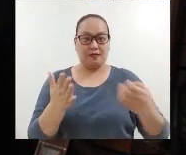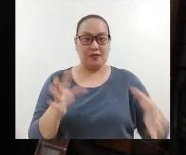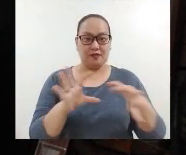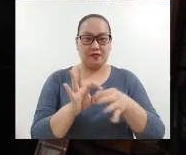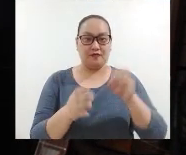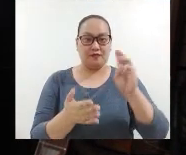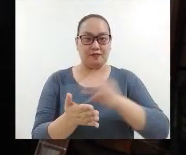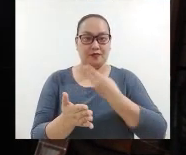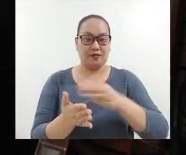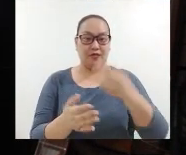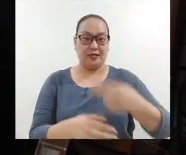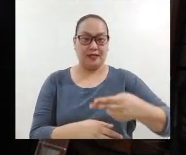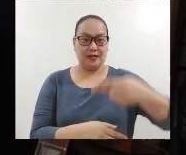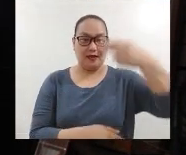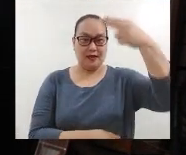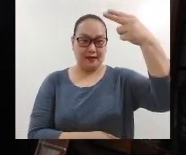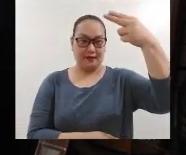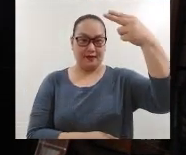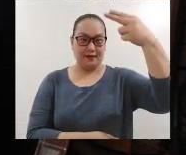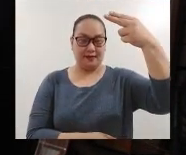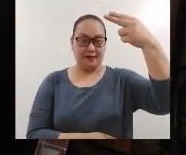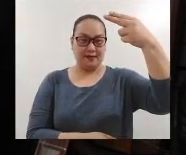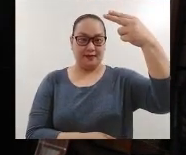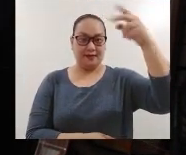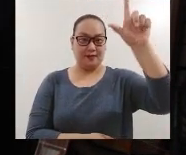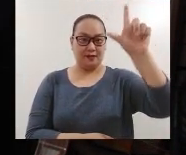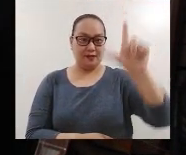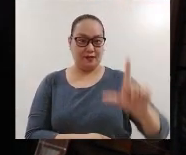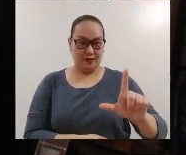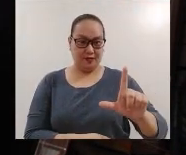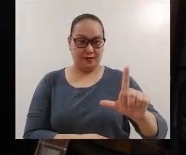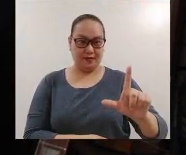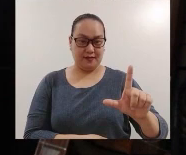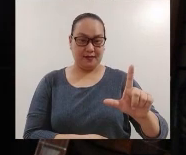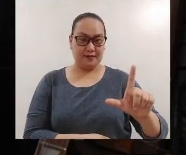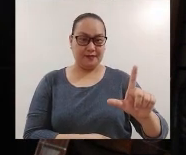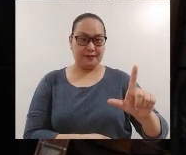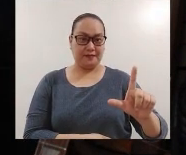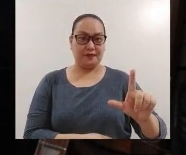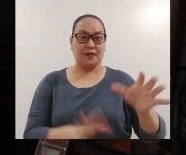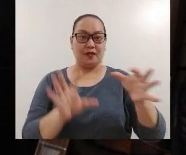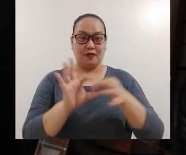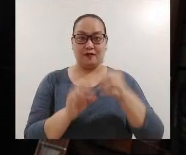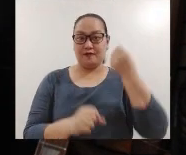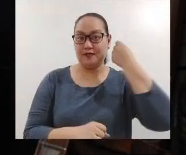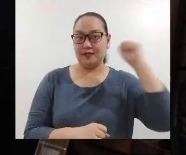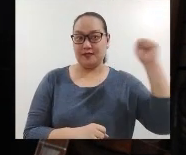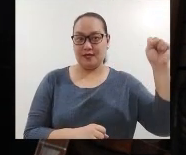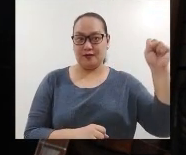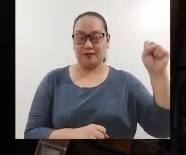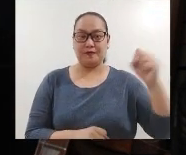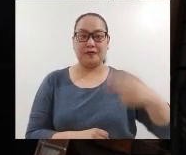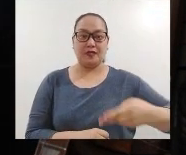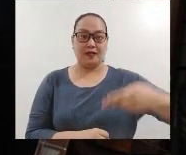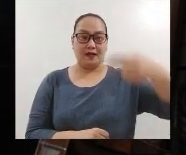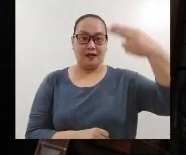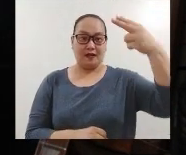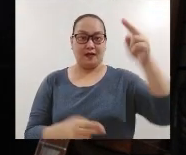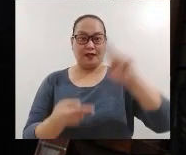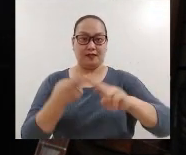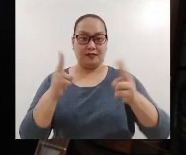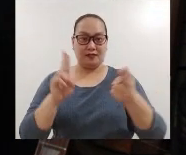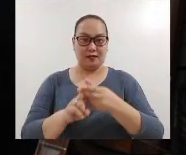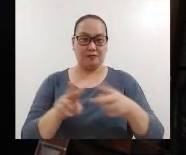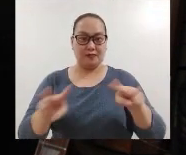music. It is the highness and lowness of sound. The higher the number